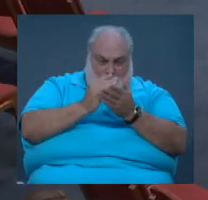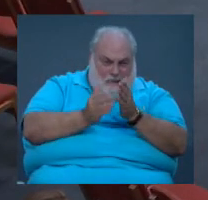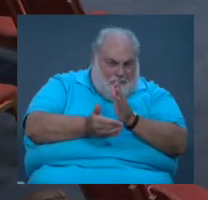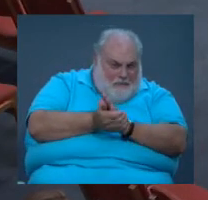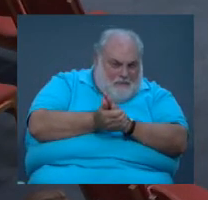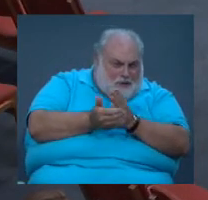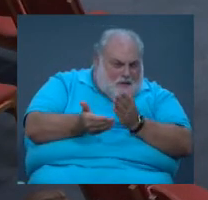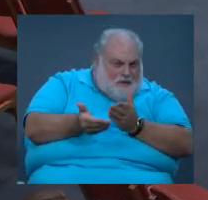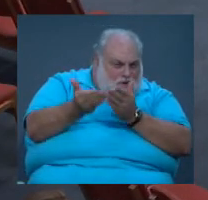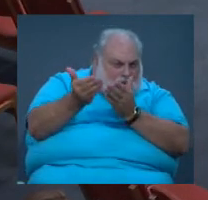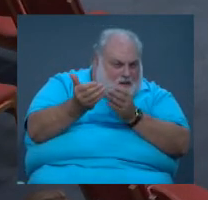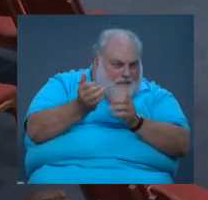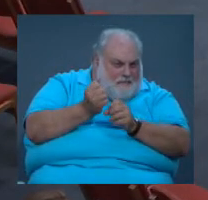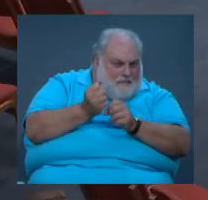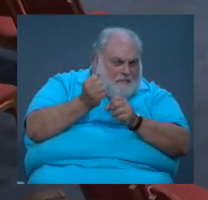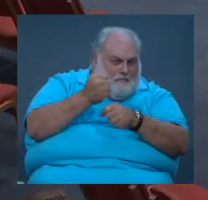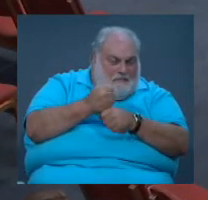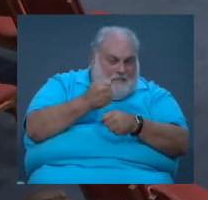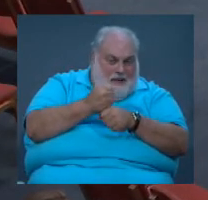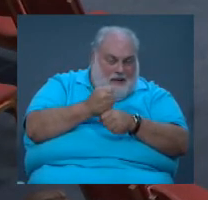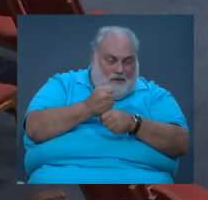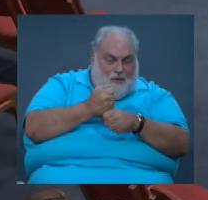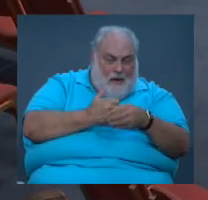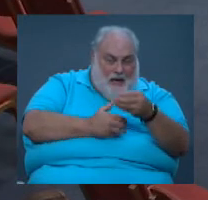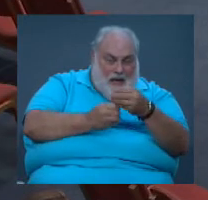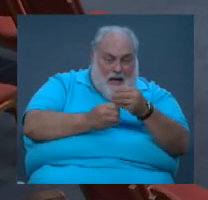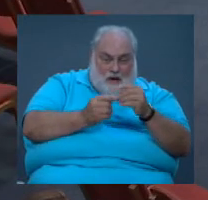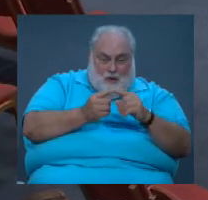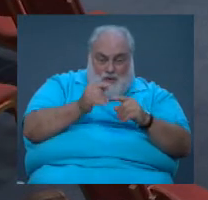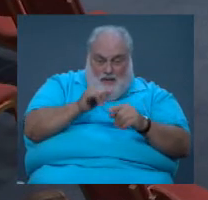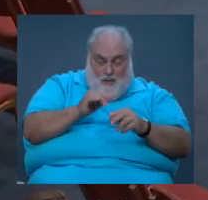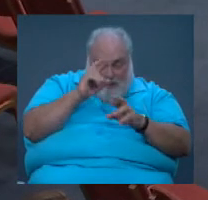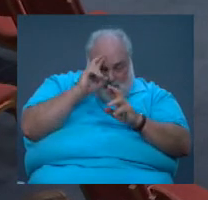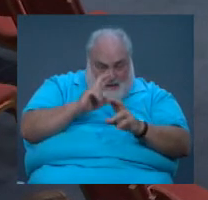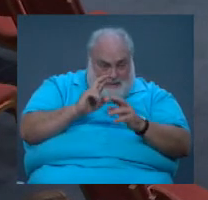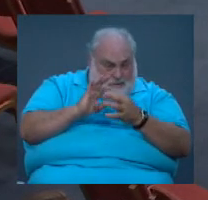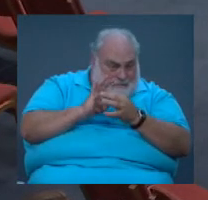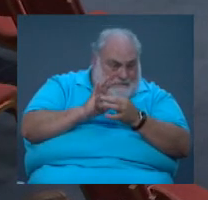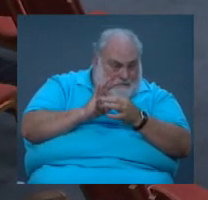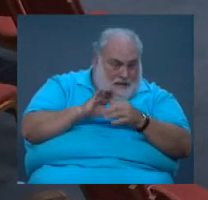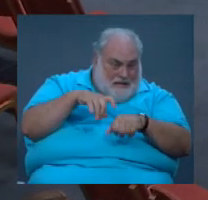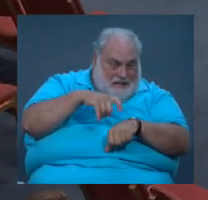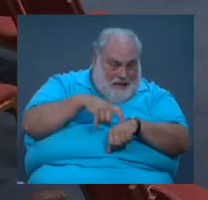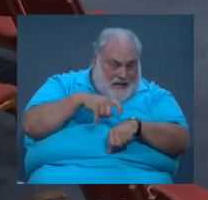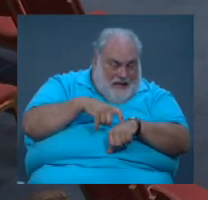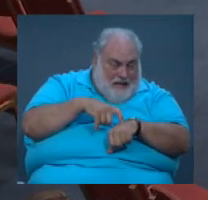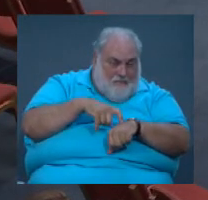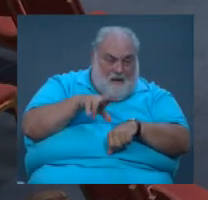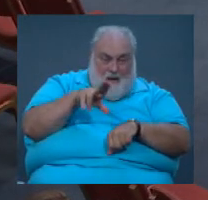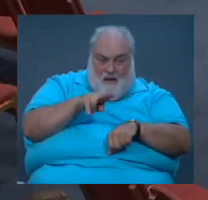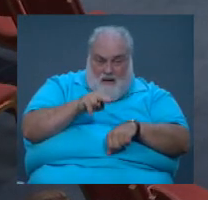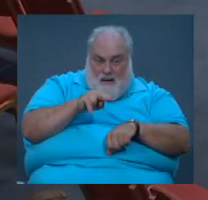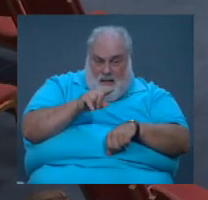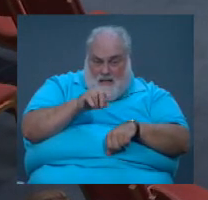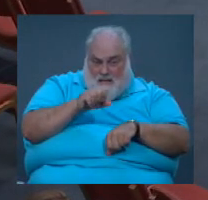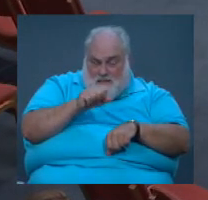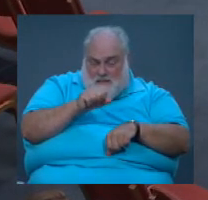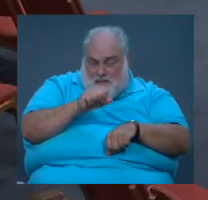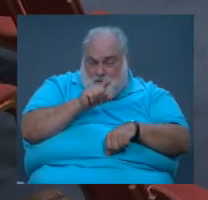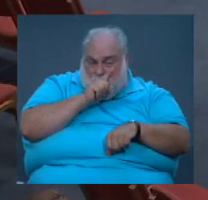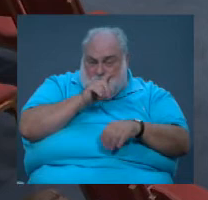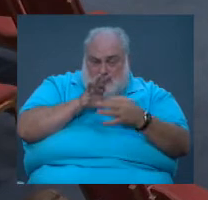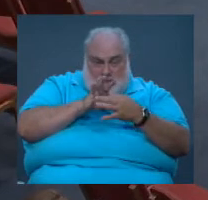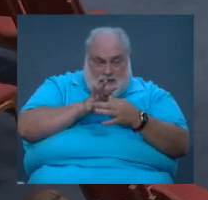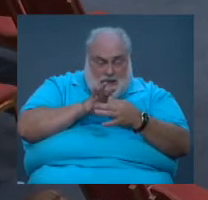or suggestions made to add to it with respect to time. I'm not sure we had that with